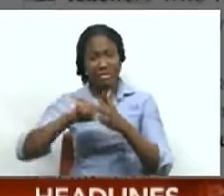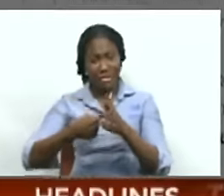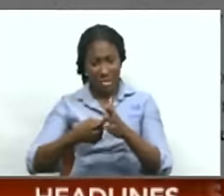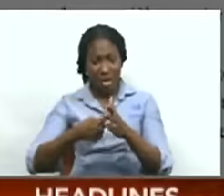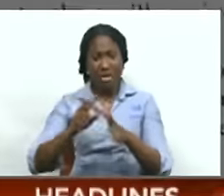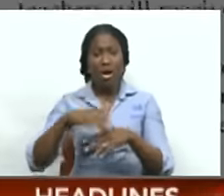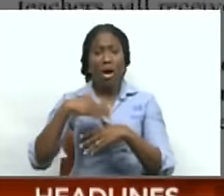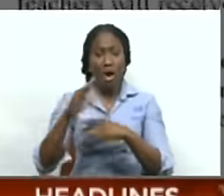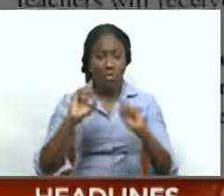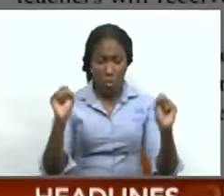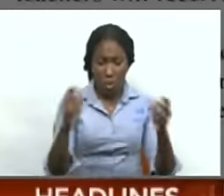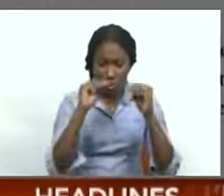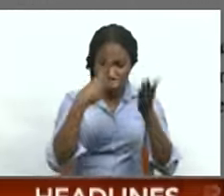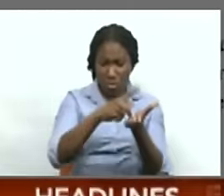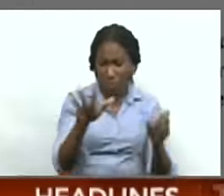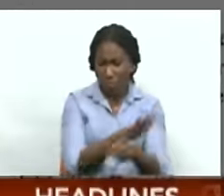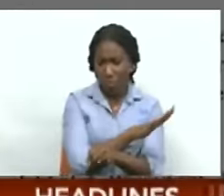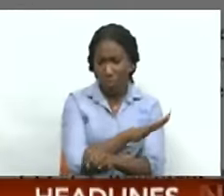are completed.